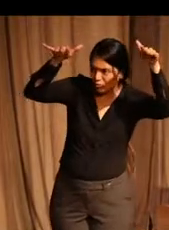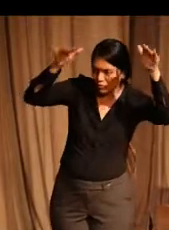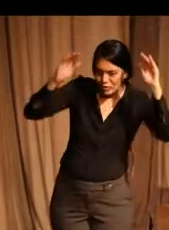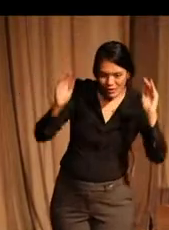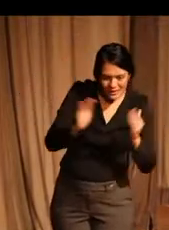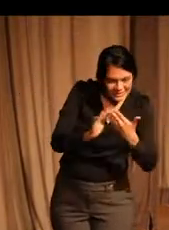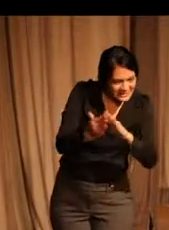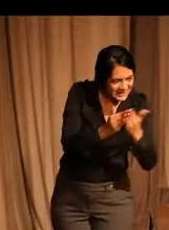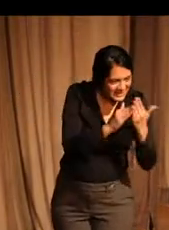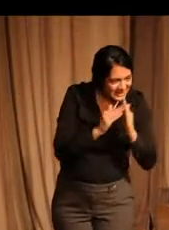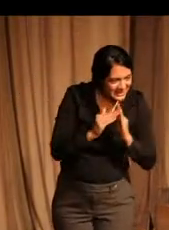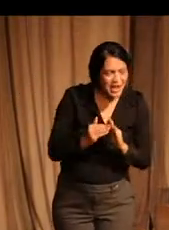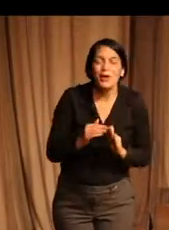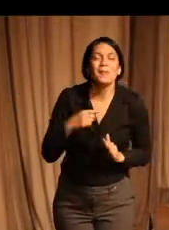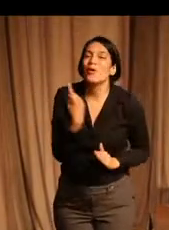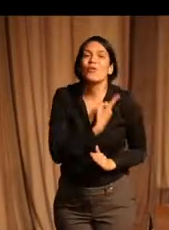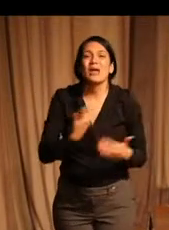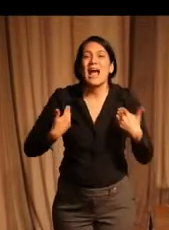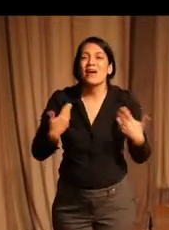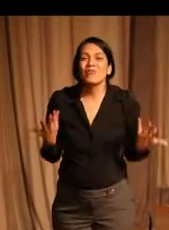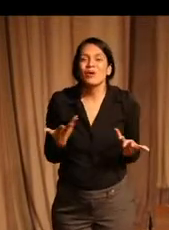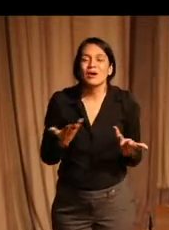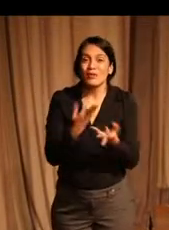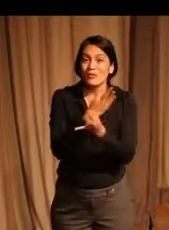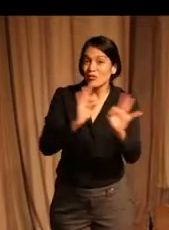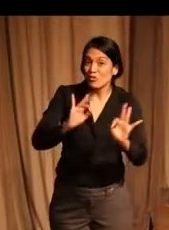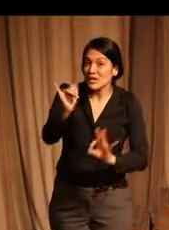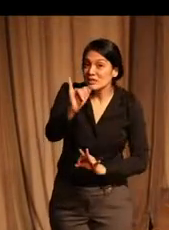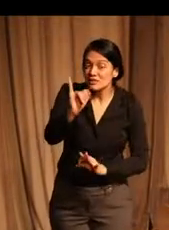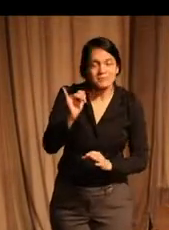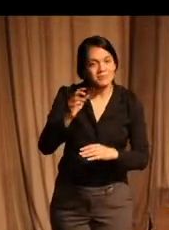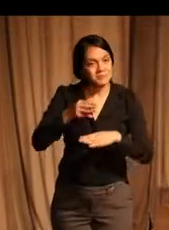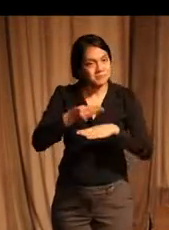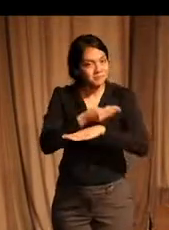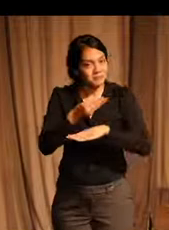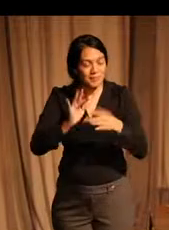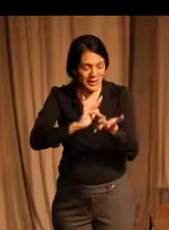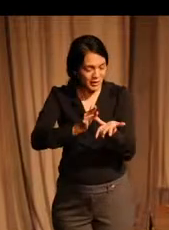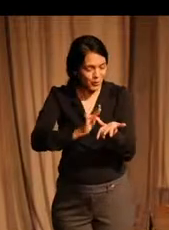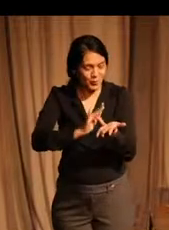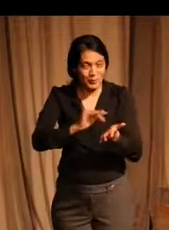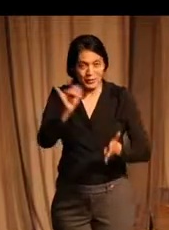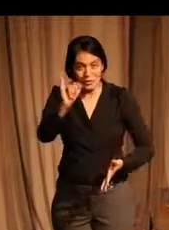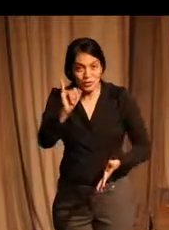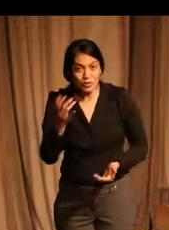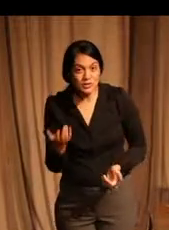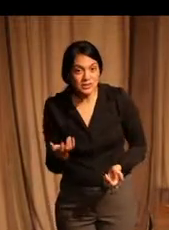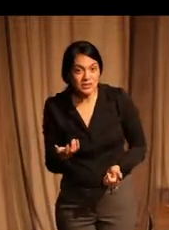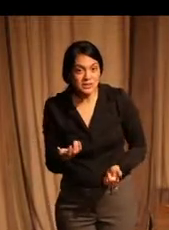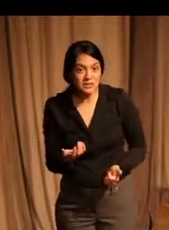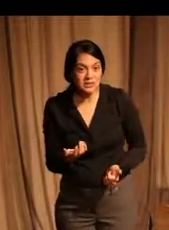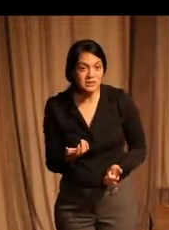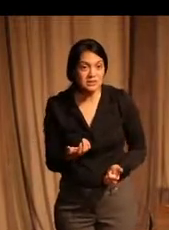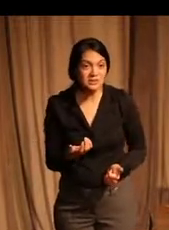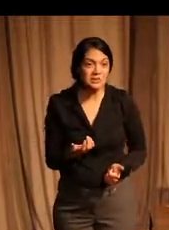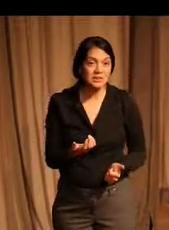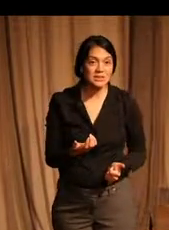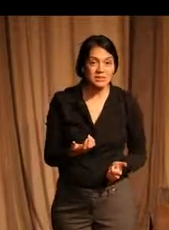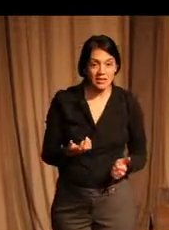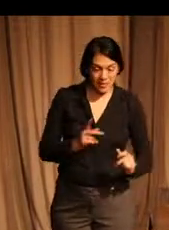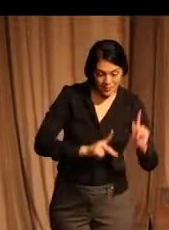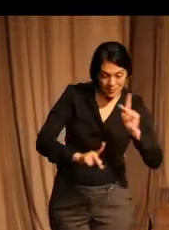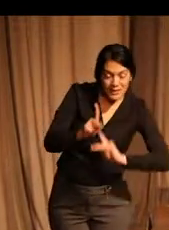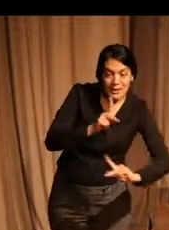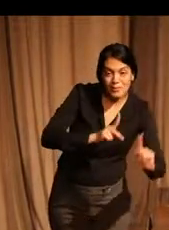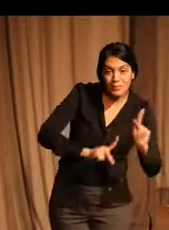city? Free education in this city? Are women like human beings in this city? Do black people get to be human